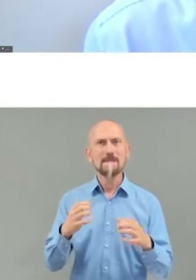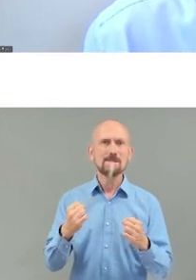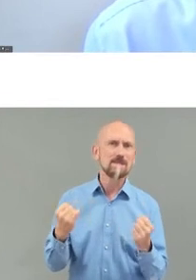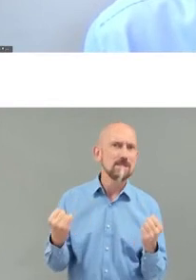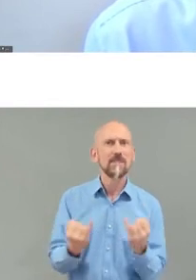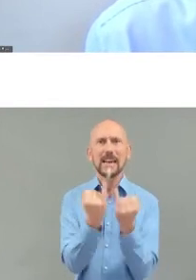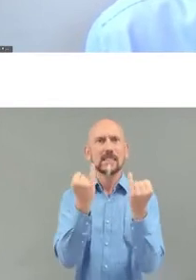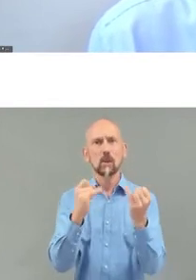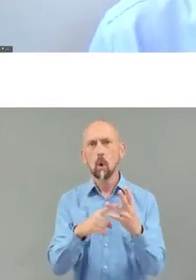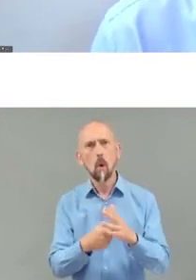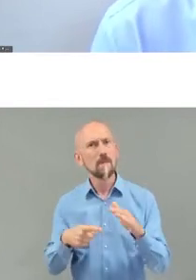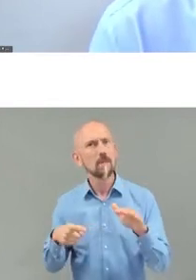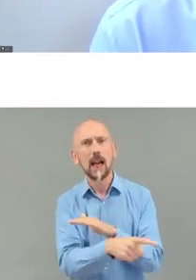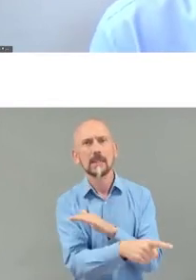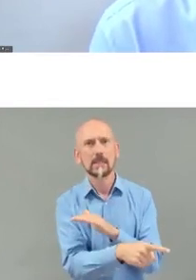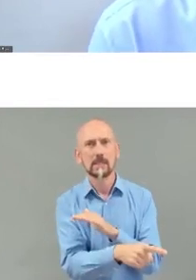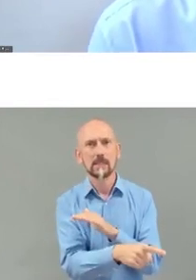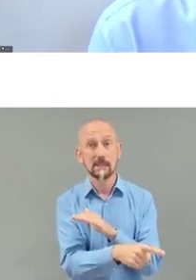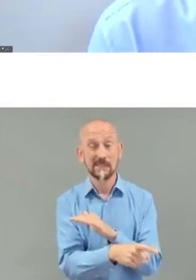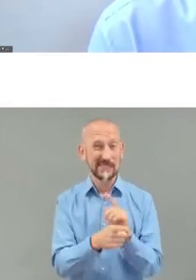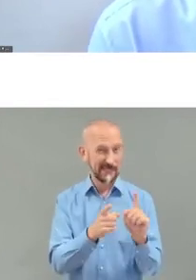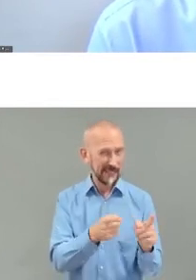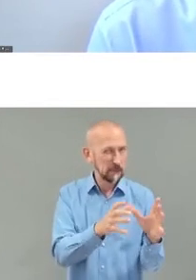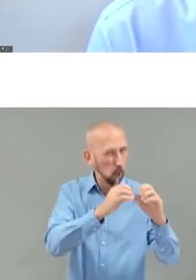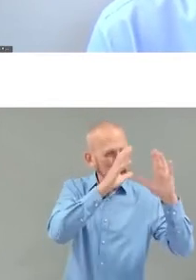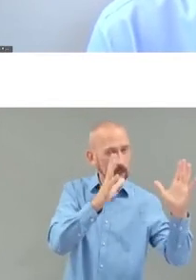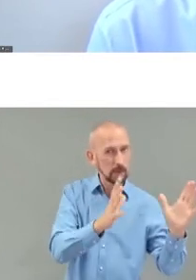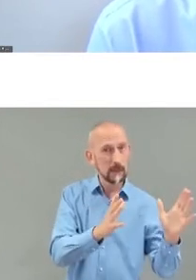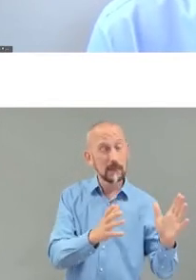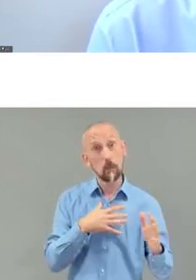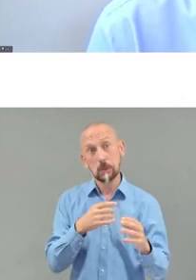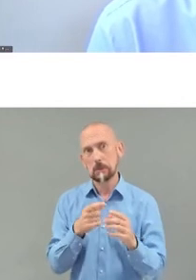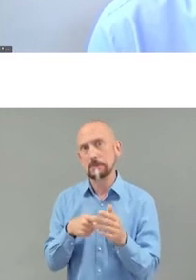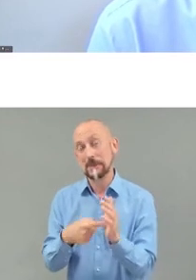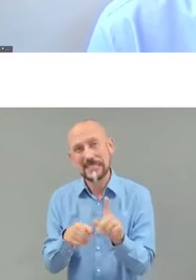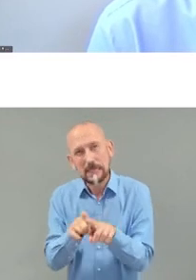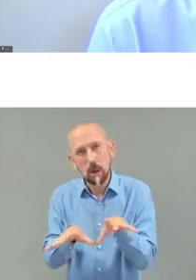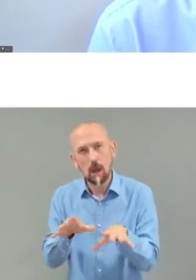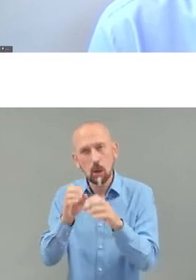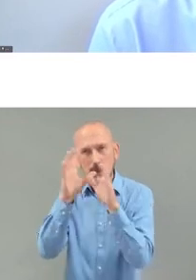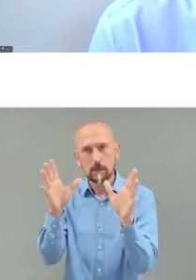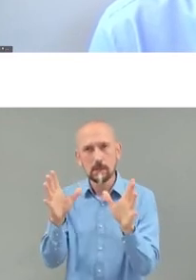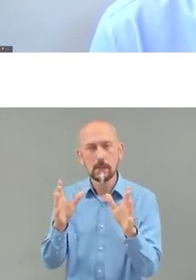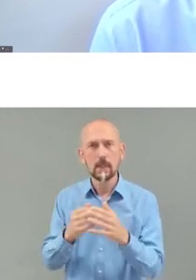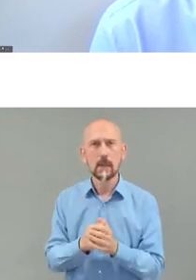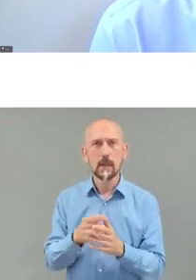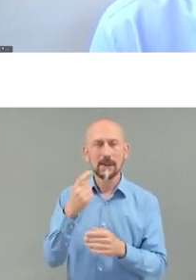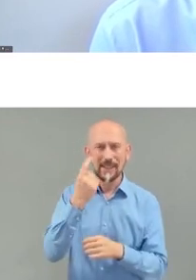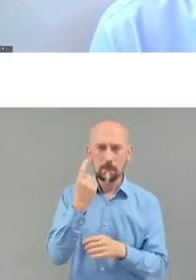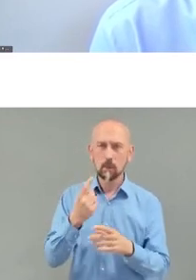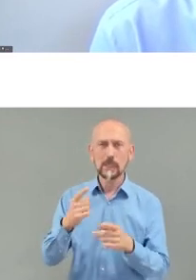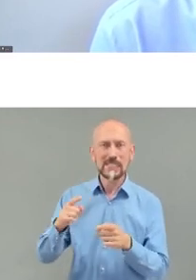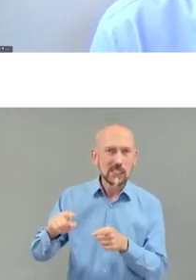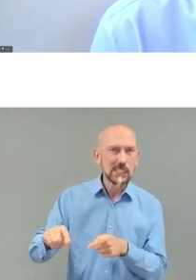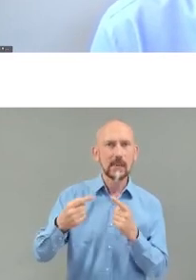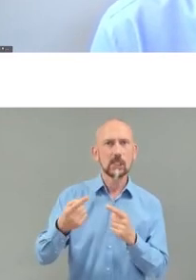highlight another sort of conceptualization to that, which is why don't we bring challenge and develop to that instead